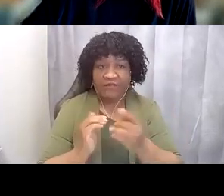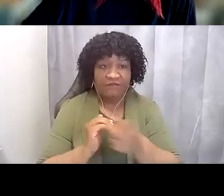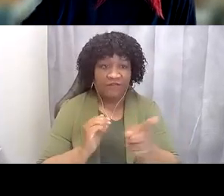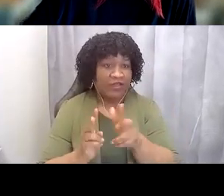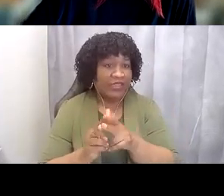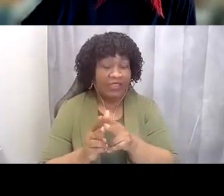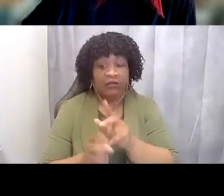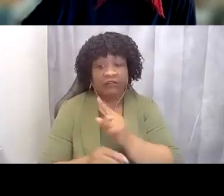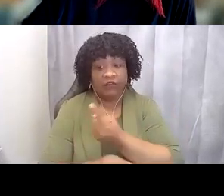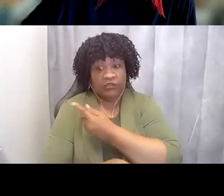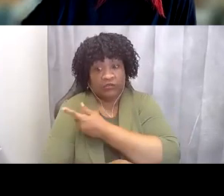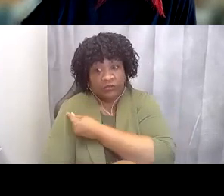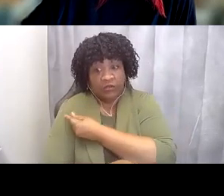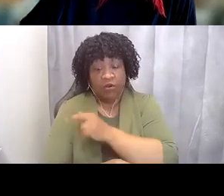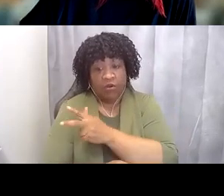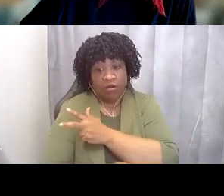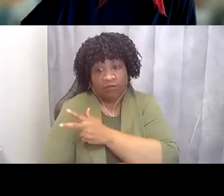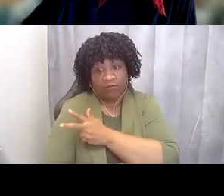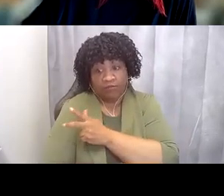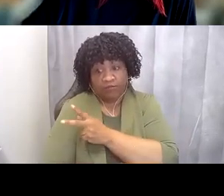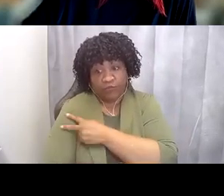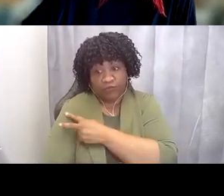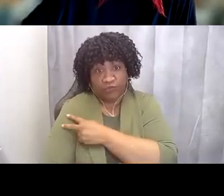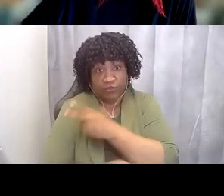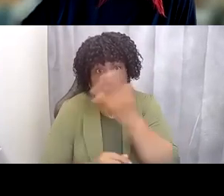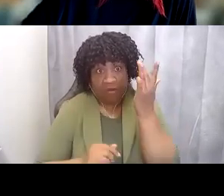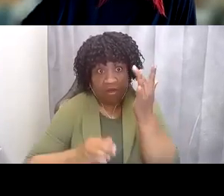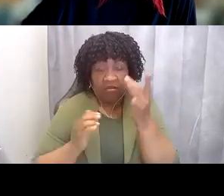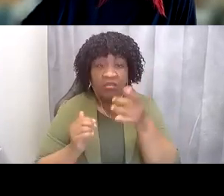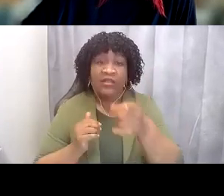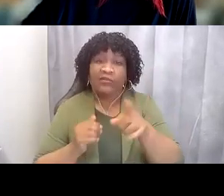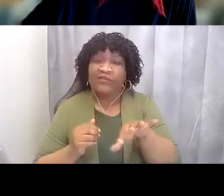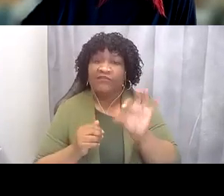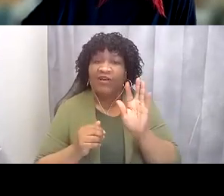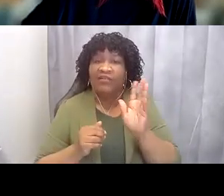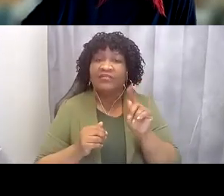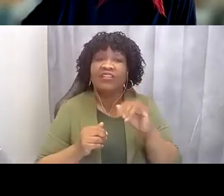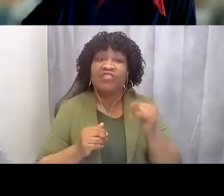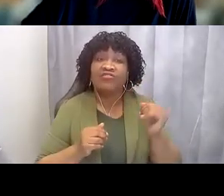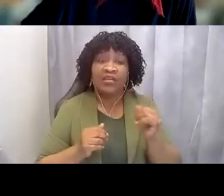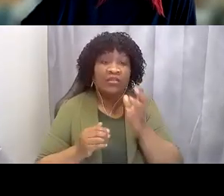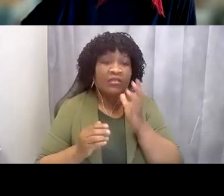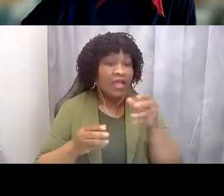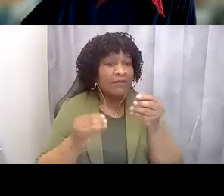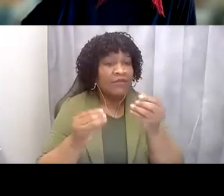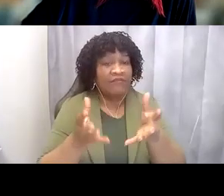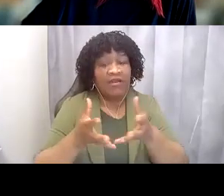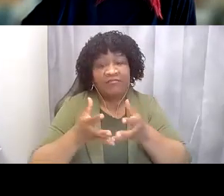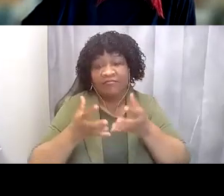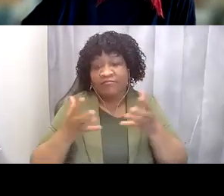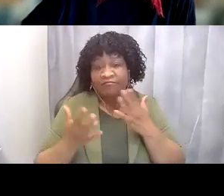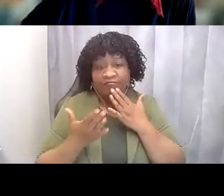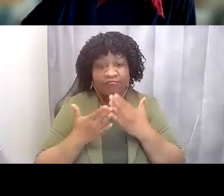initial dose or boosters is, one, we're finding that it's not providing as good